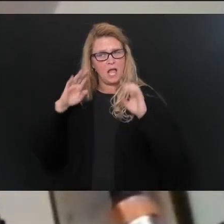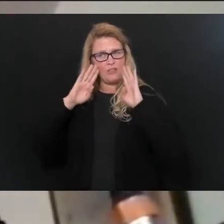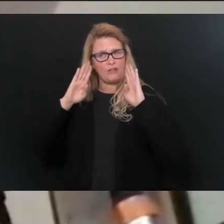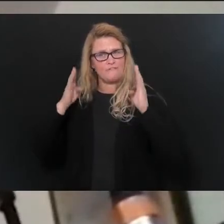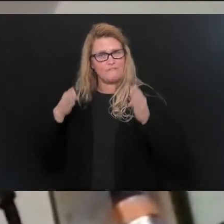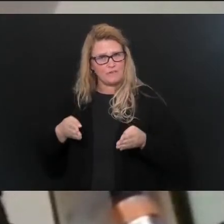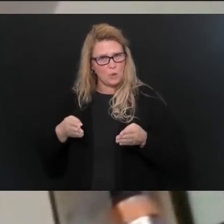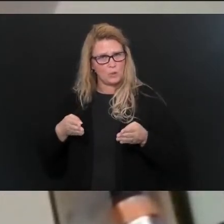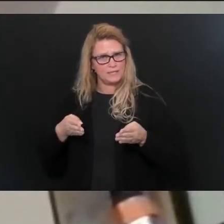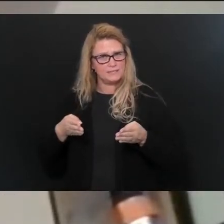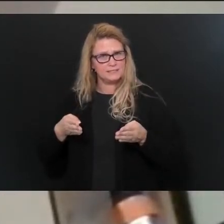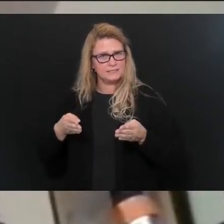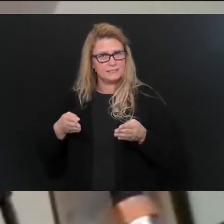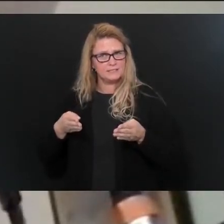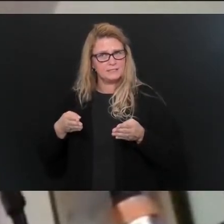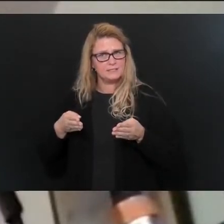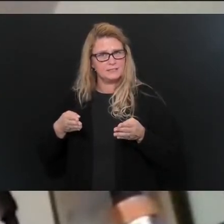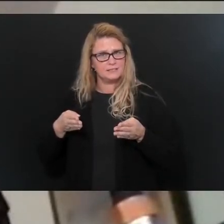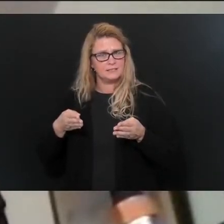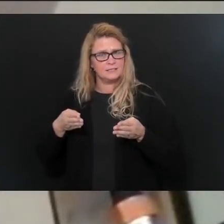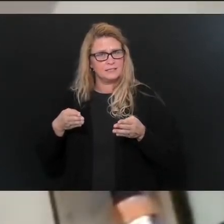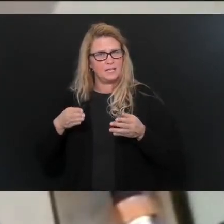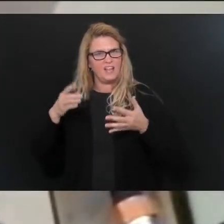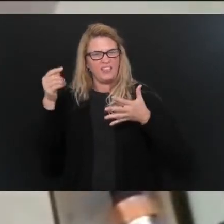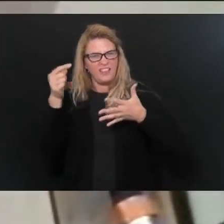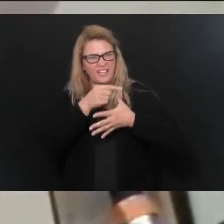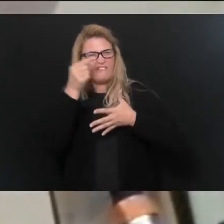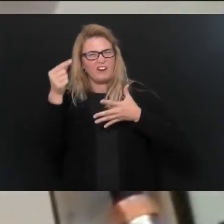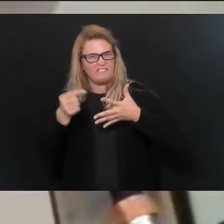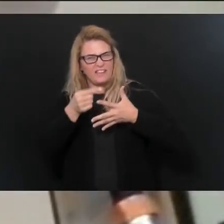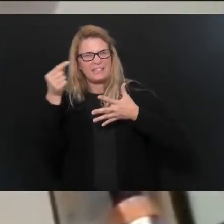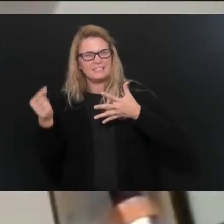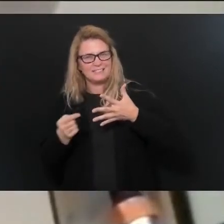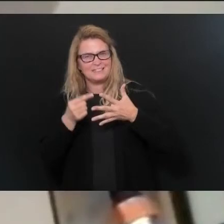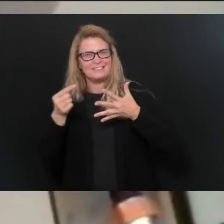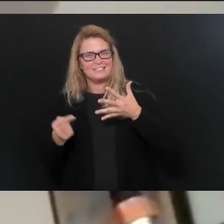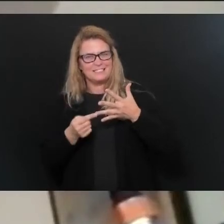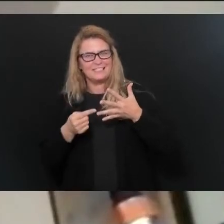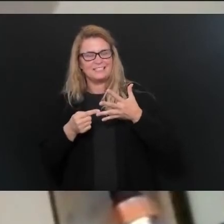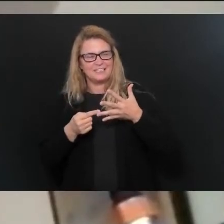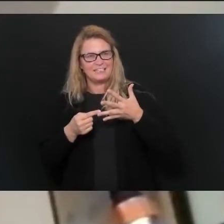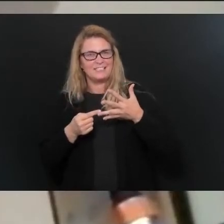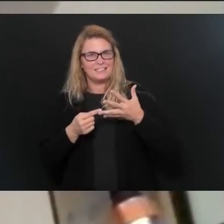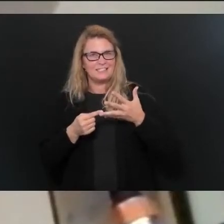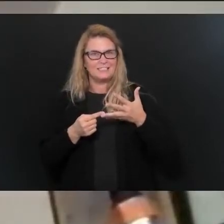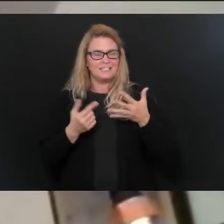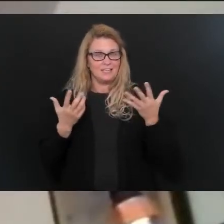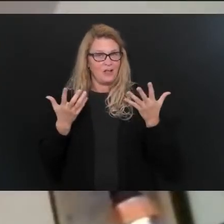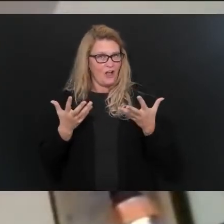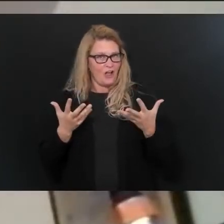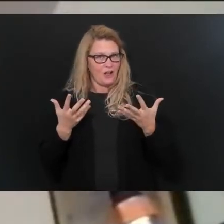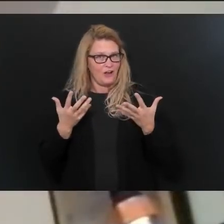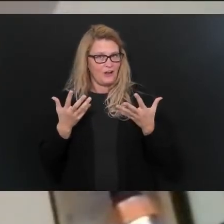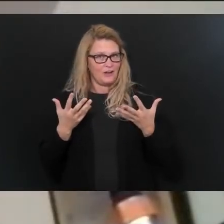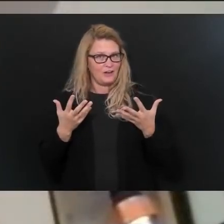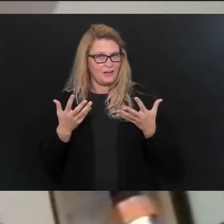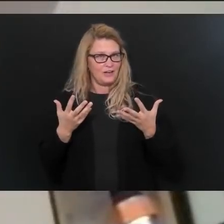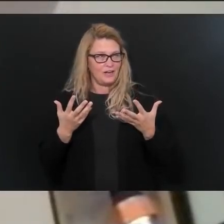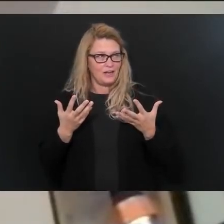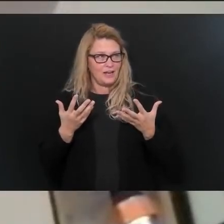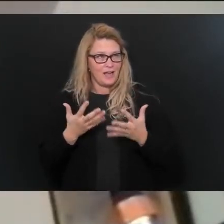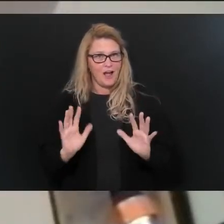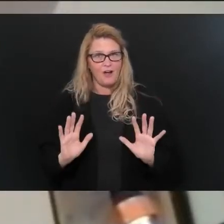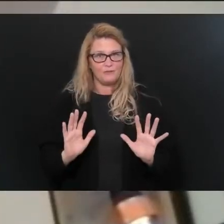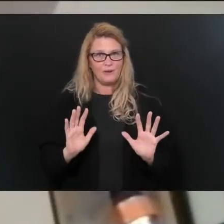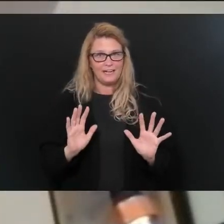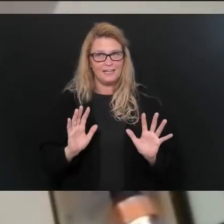particularly as we go through the phases and the subcategories in the phases. And like has been said, this is not all being